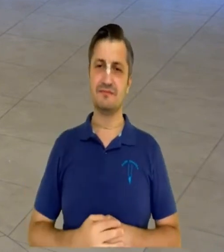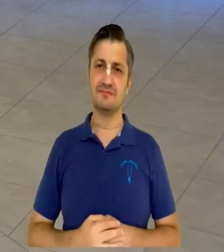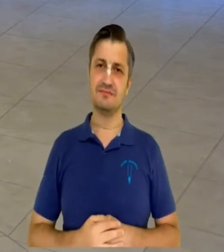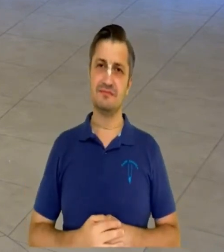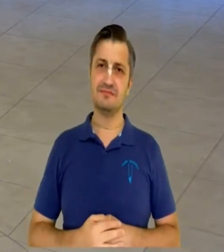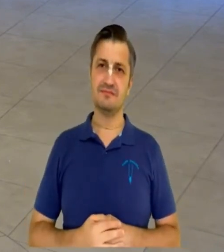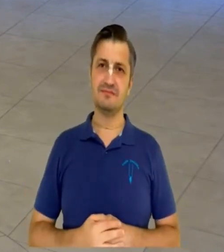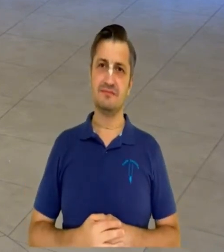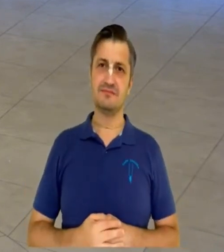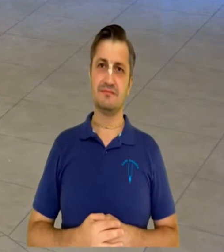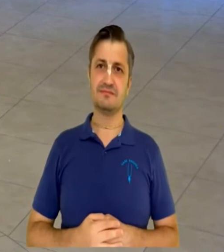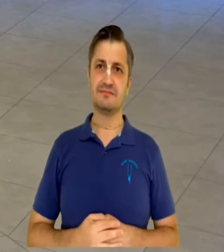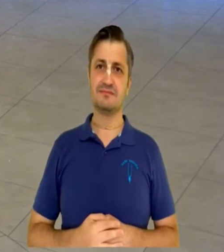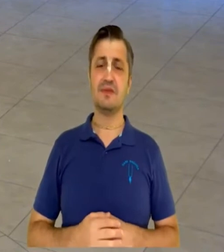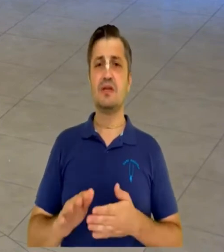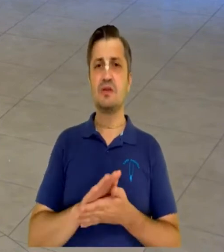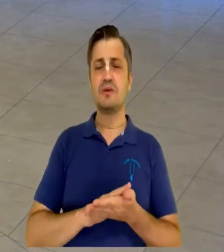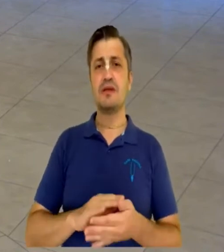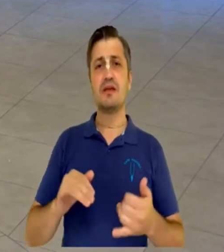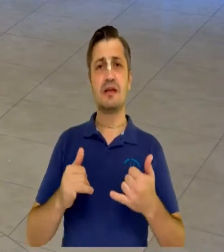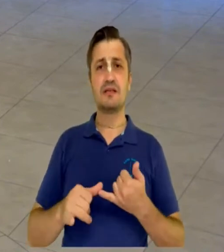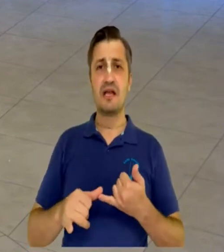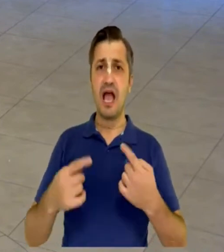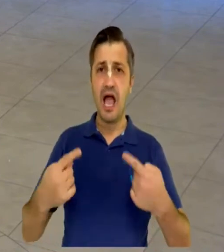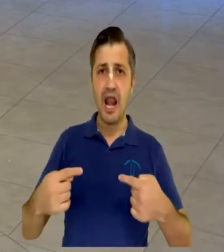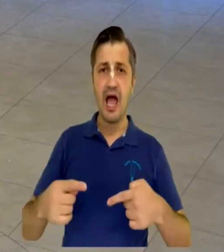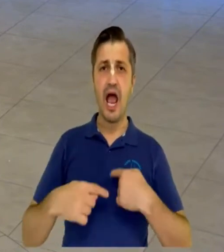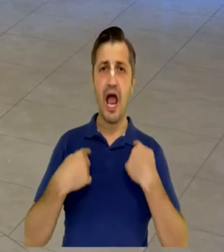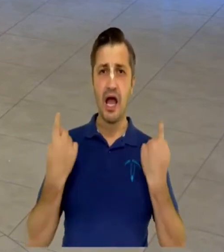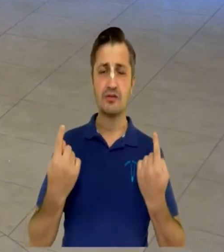enabling us to experience.